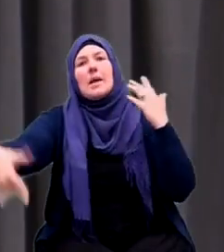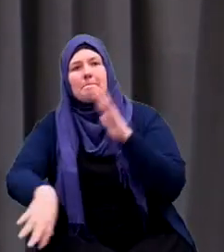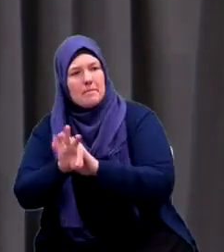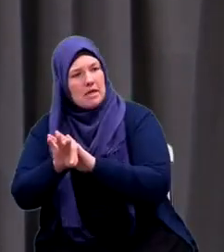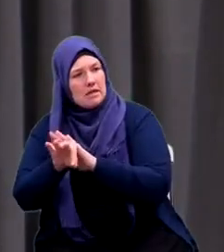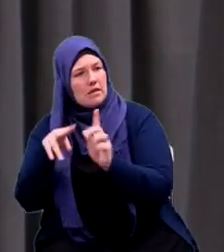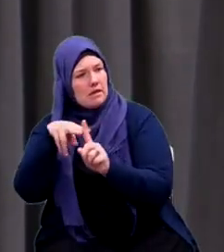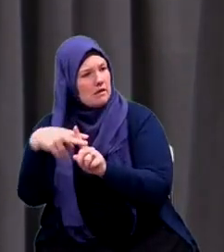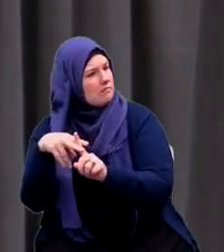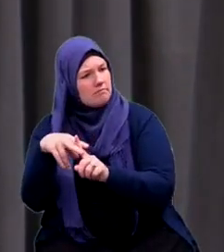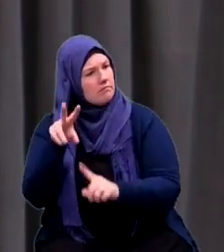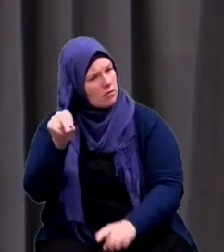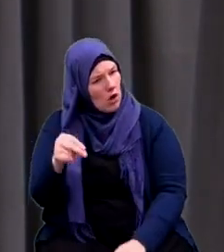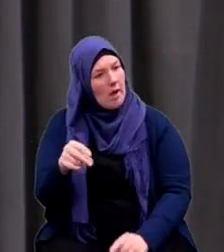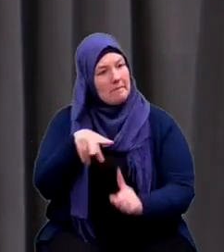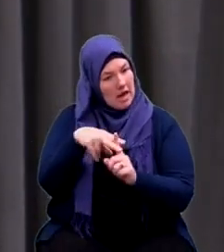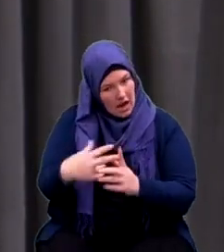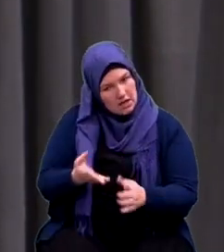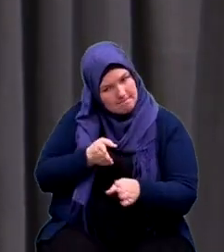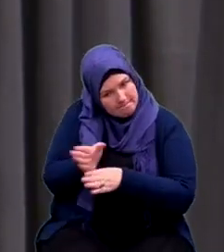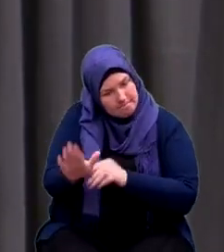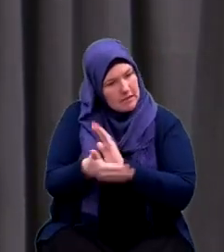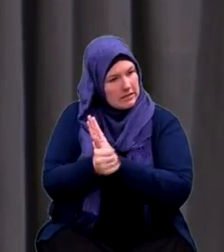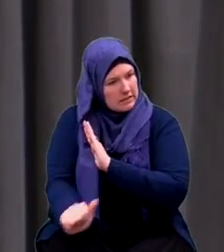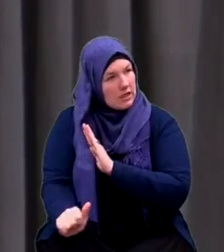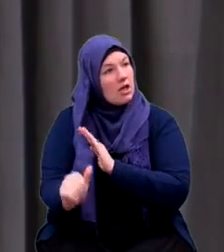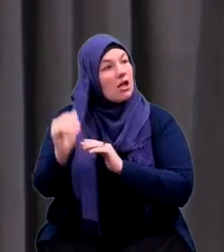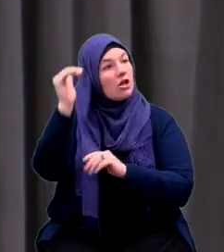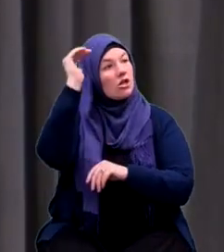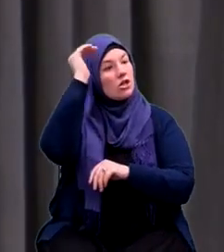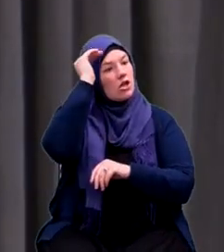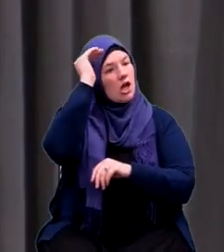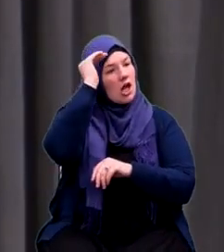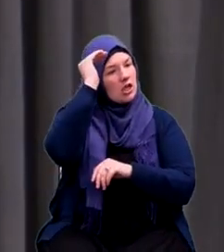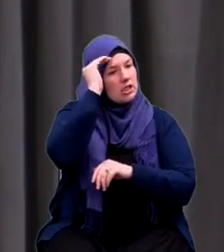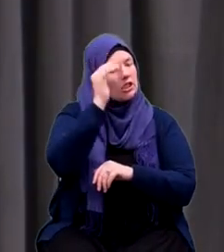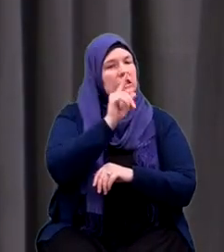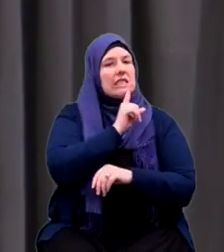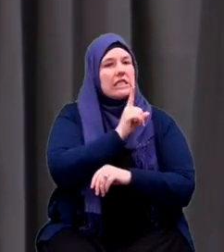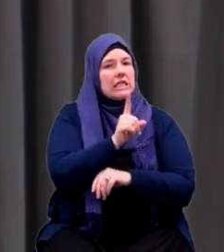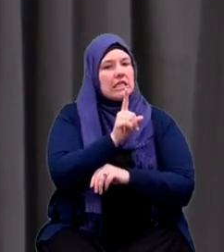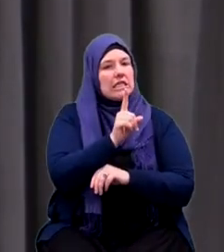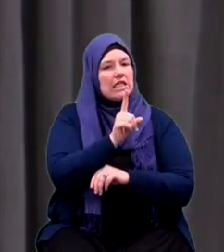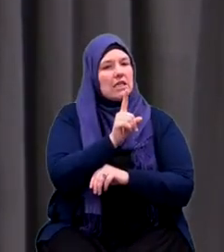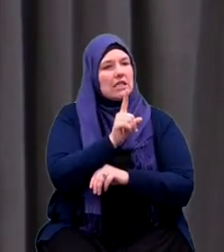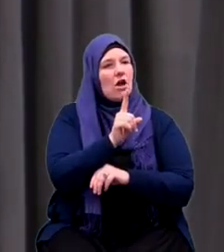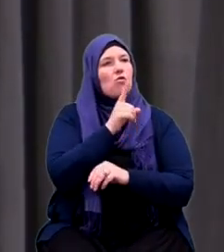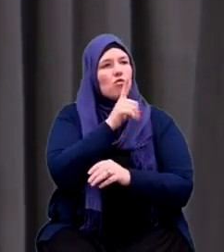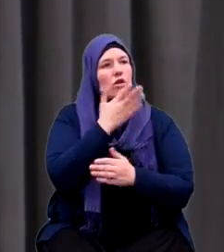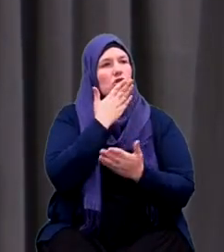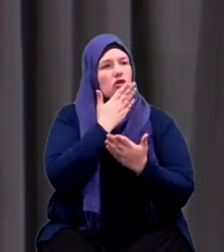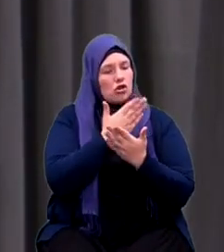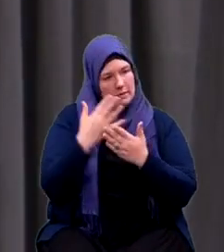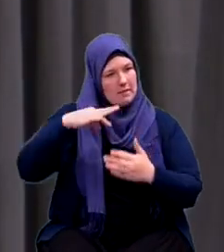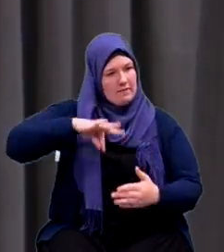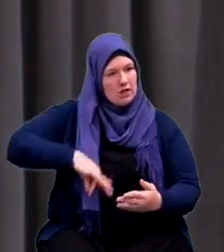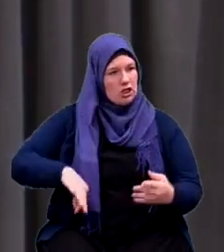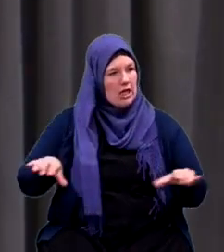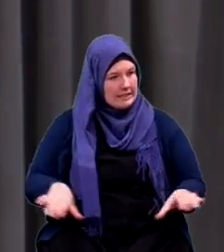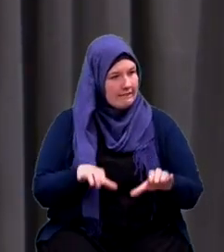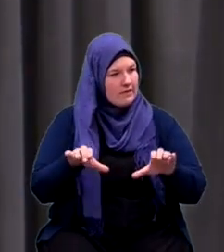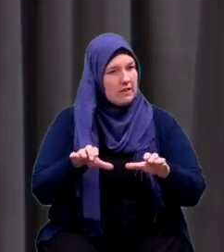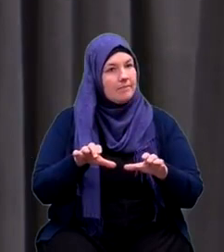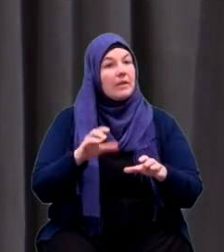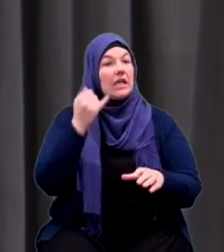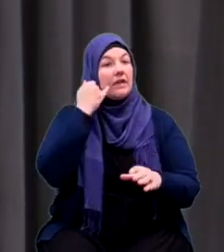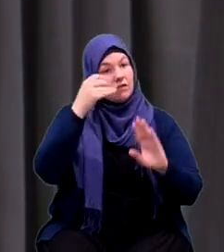You really could find anyone like this. Knowledge is a cumulative activity. So if